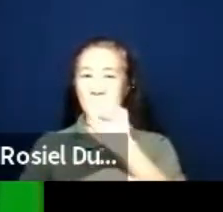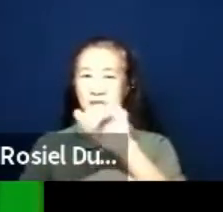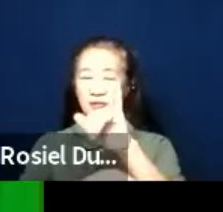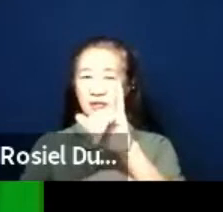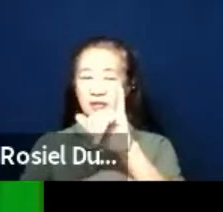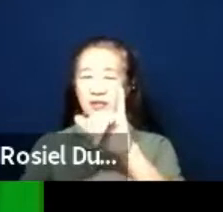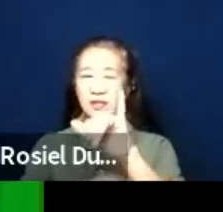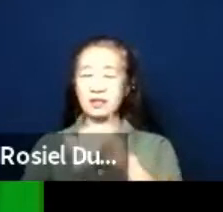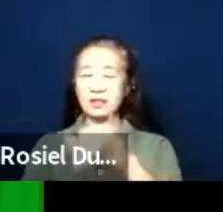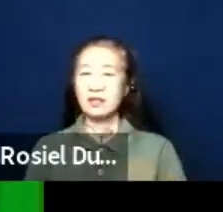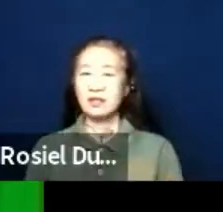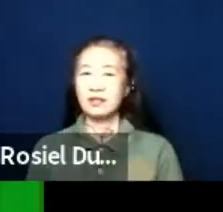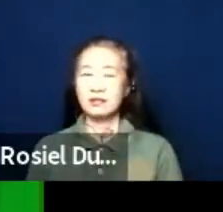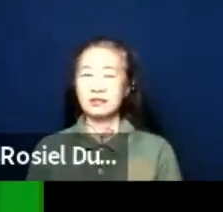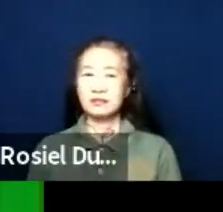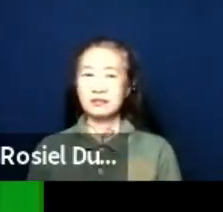Okay, now